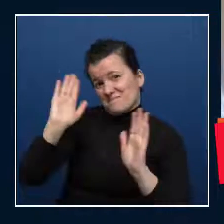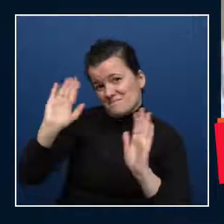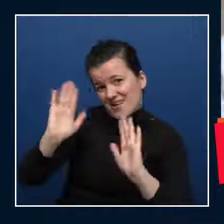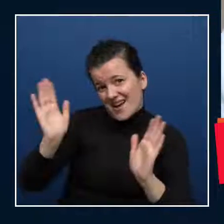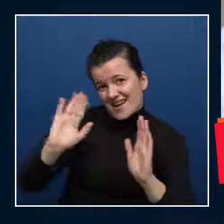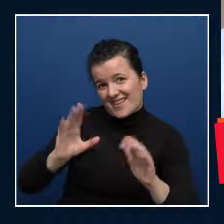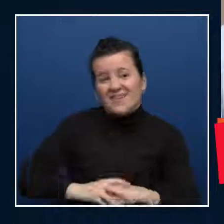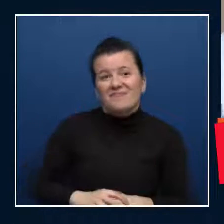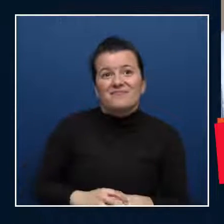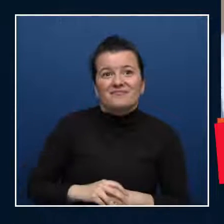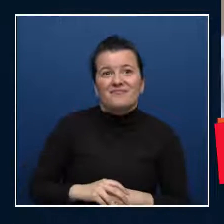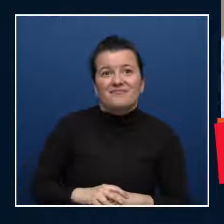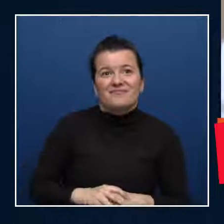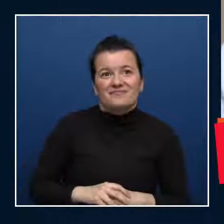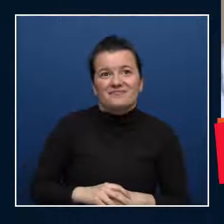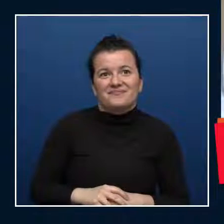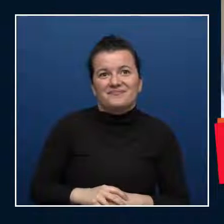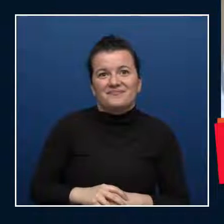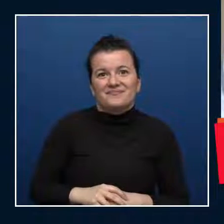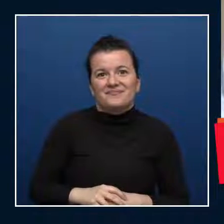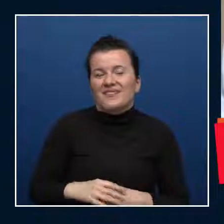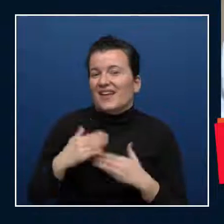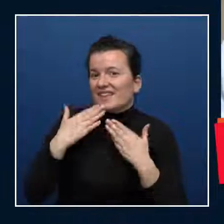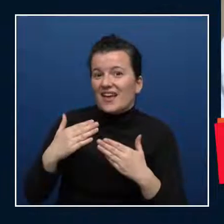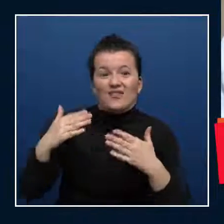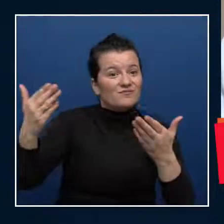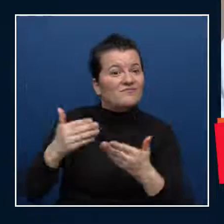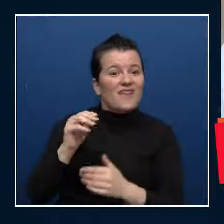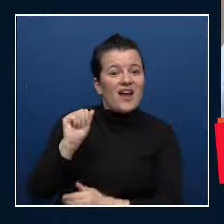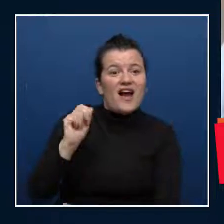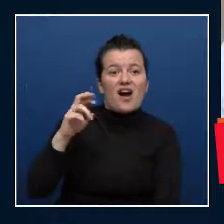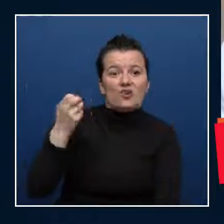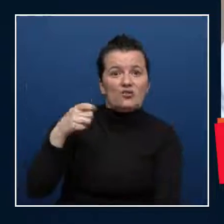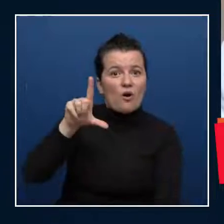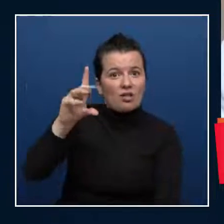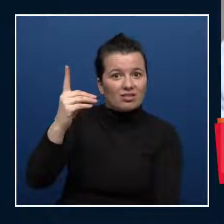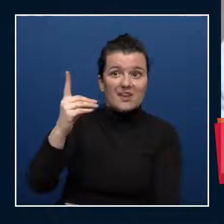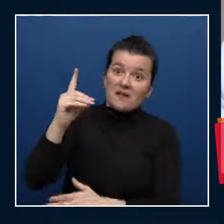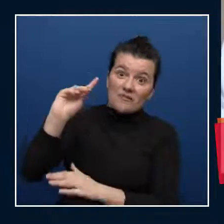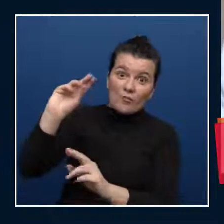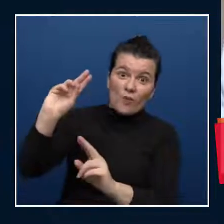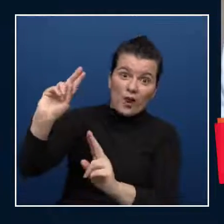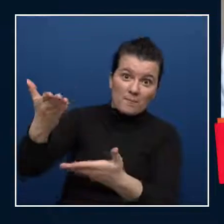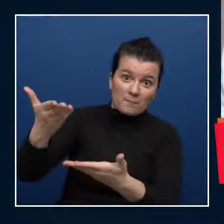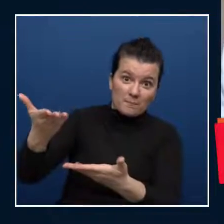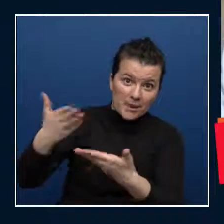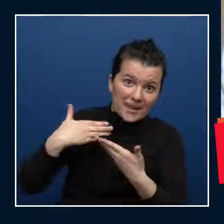welcome Arnold back. Thanks, Sarah. Cheers.